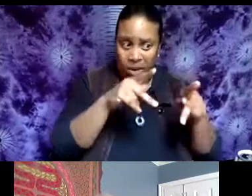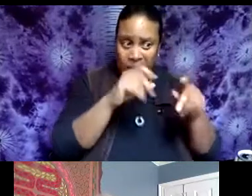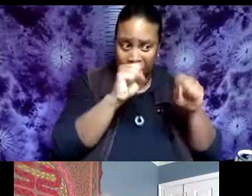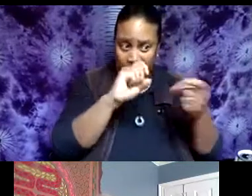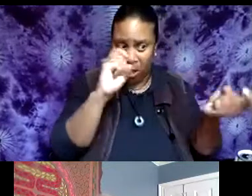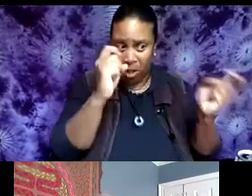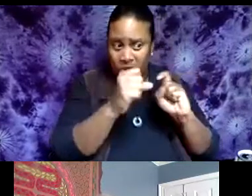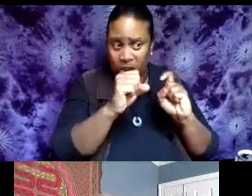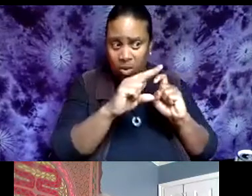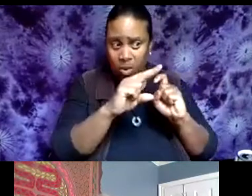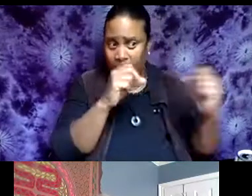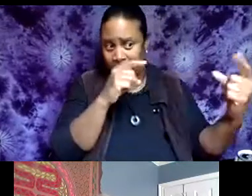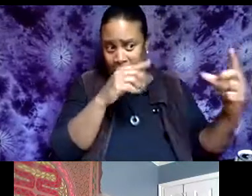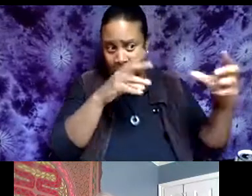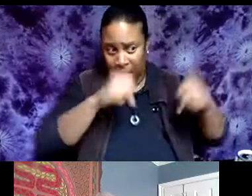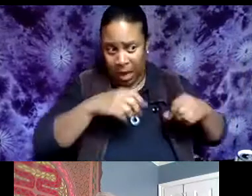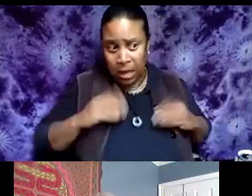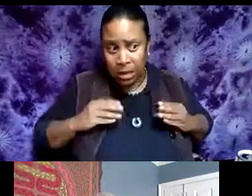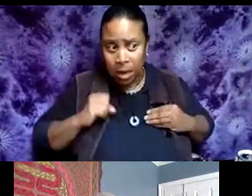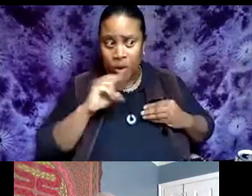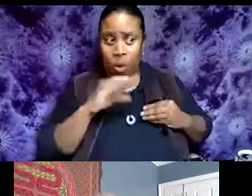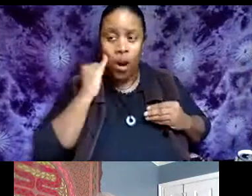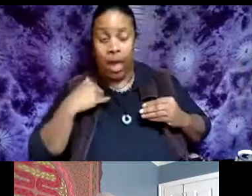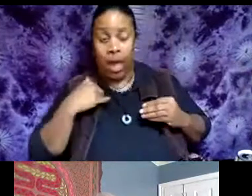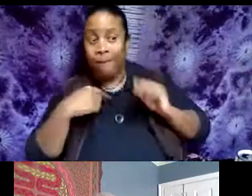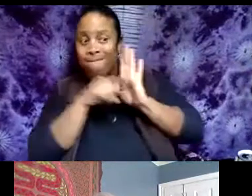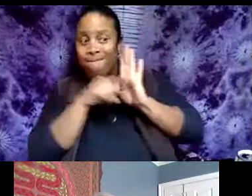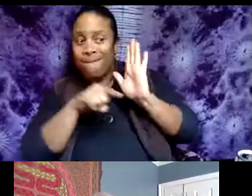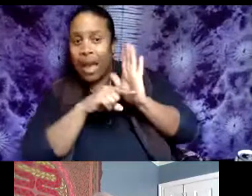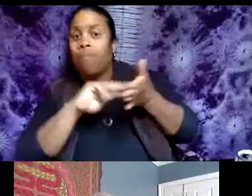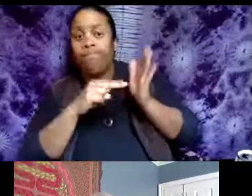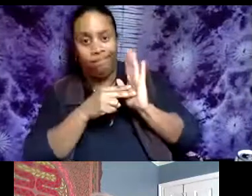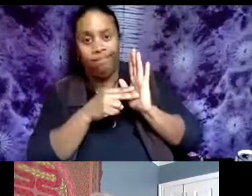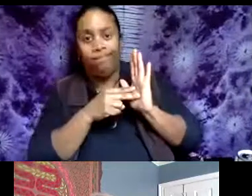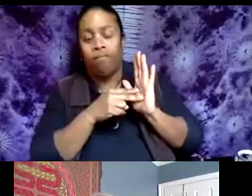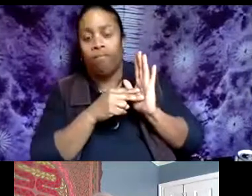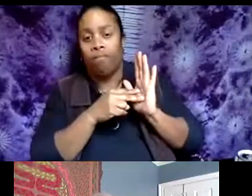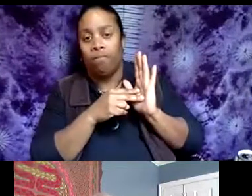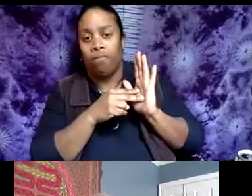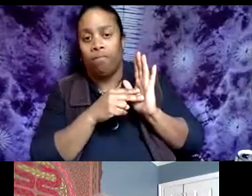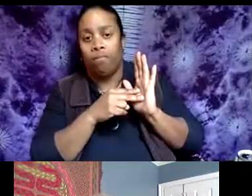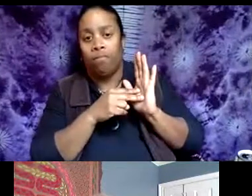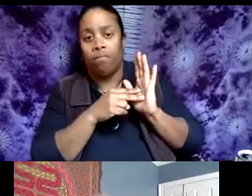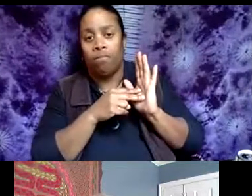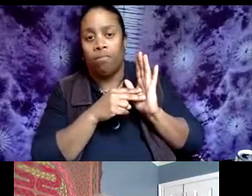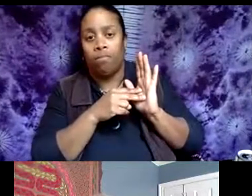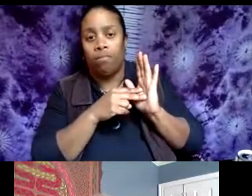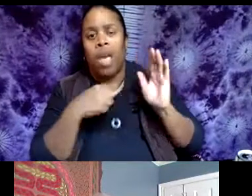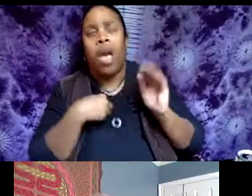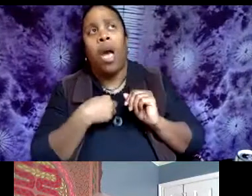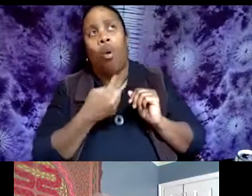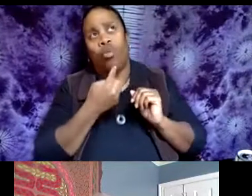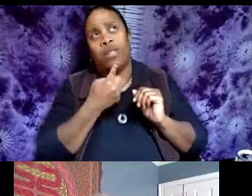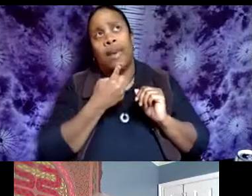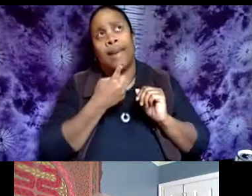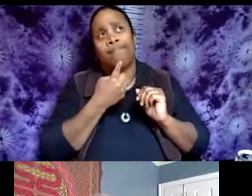feedback, or whether they actually have malicious intent, right? And whether they are, so, about, I would say, the estimates really